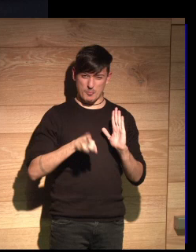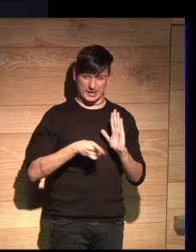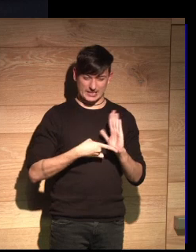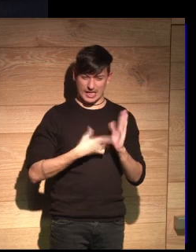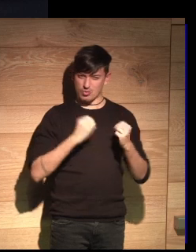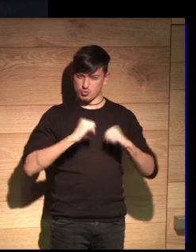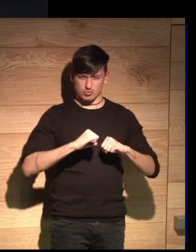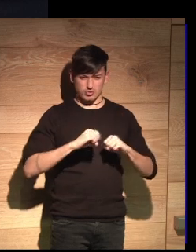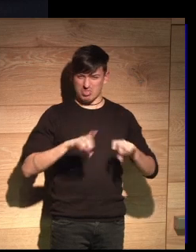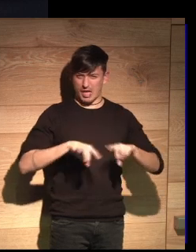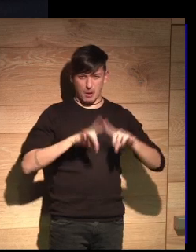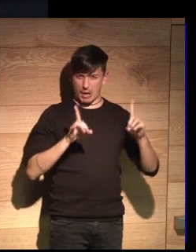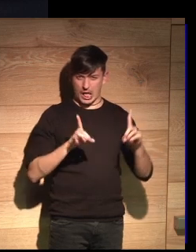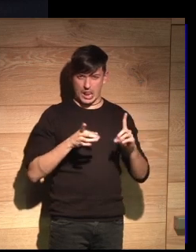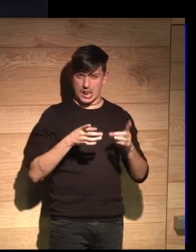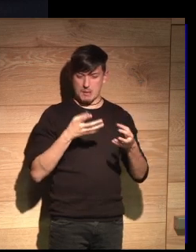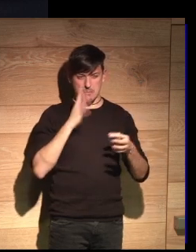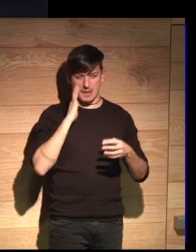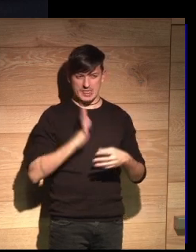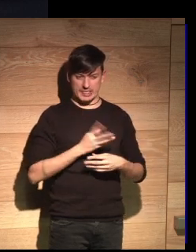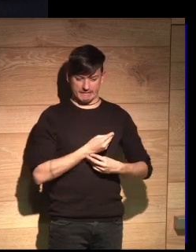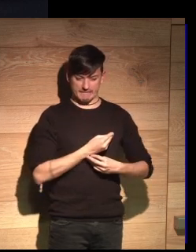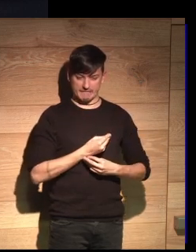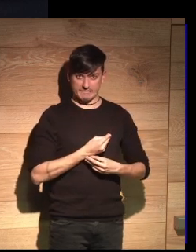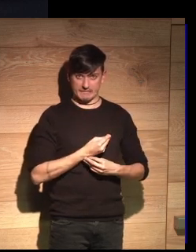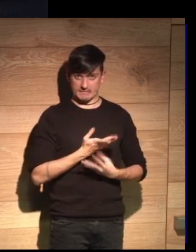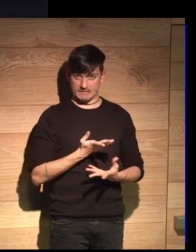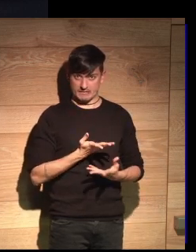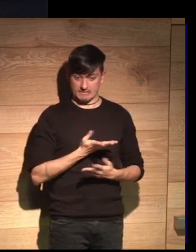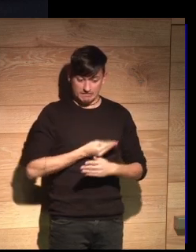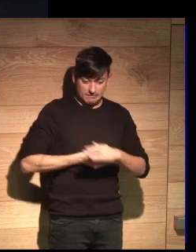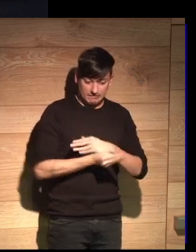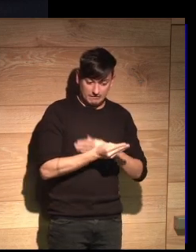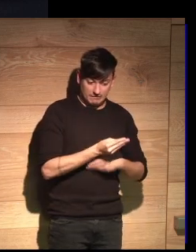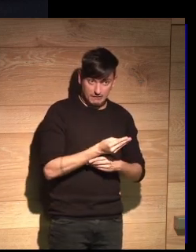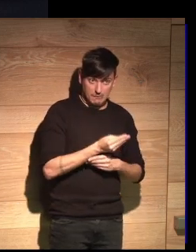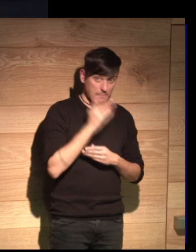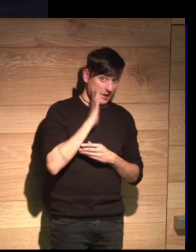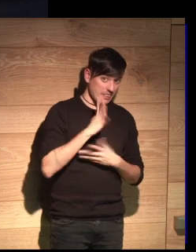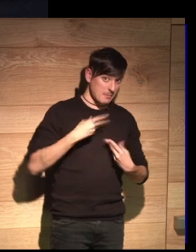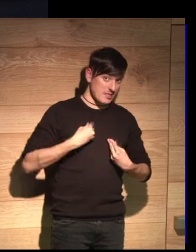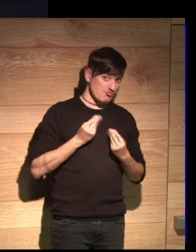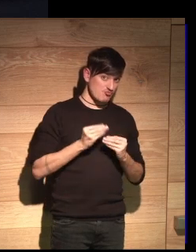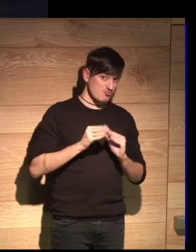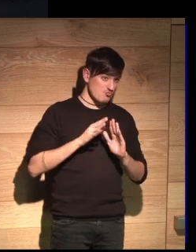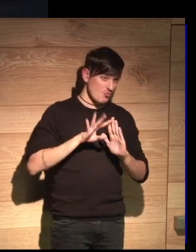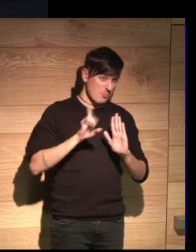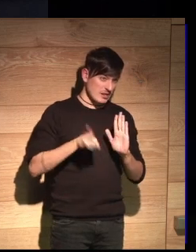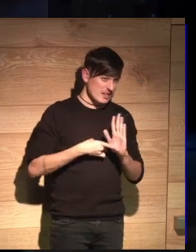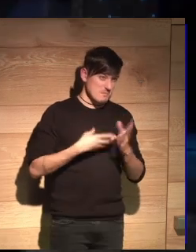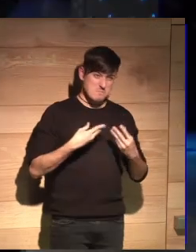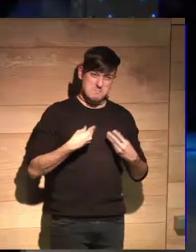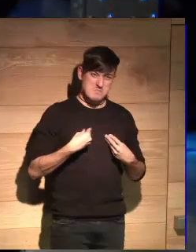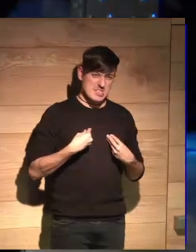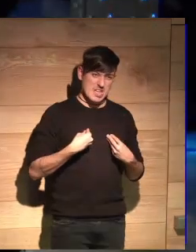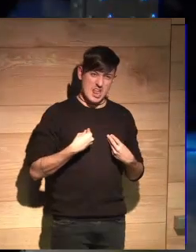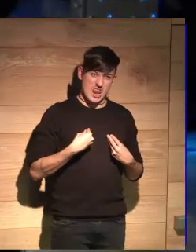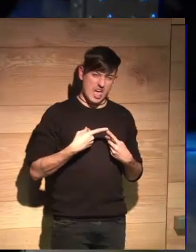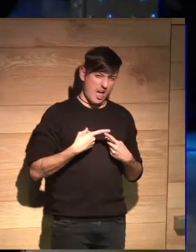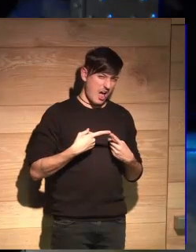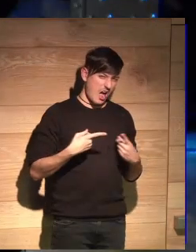It looks like that forever. It's like a fetus, like just born, and it has a really